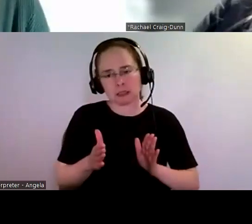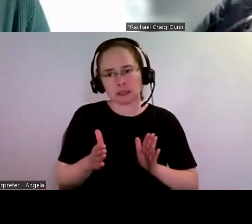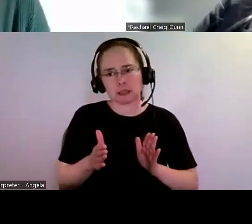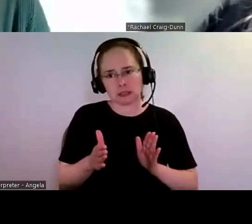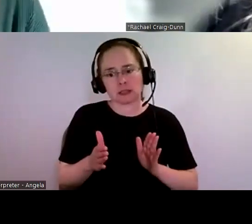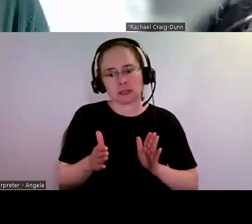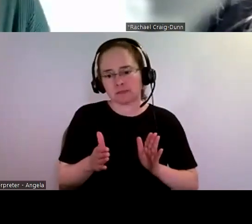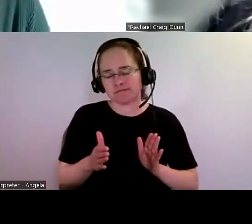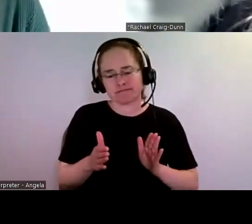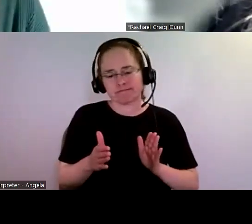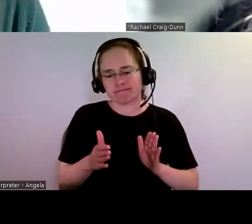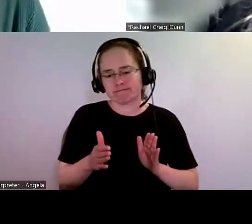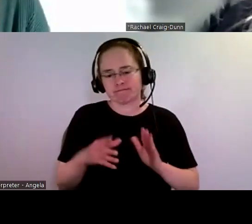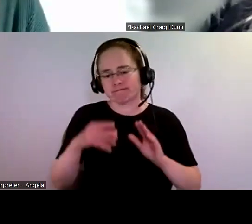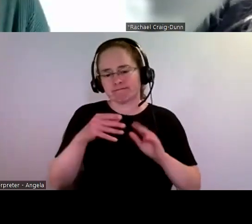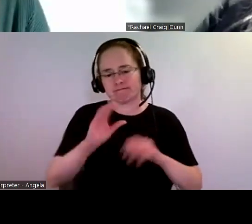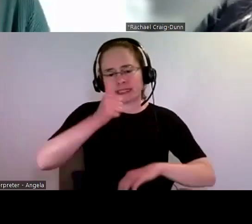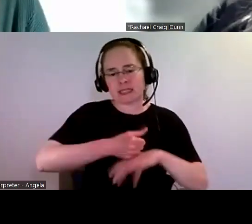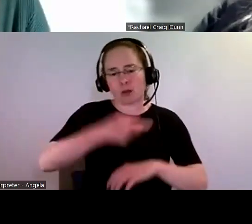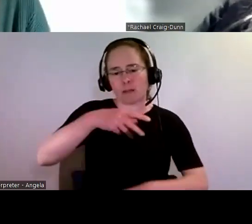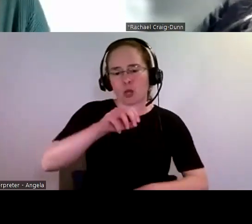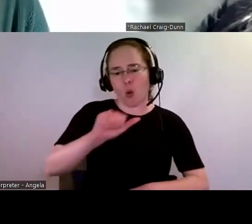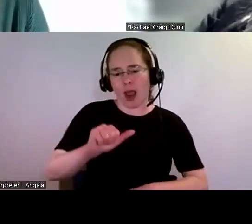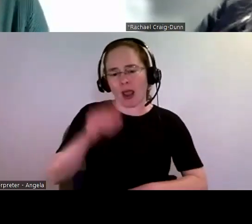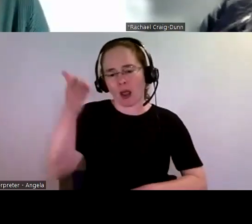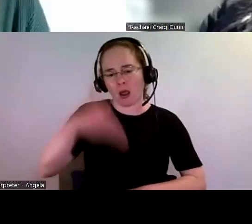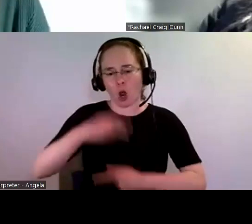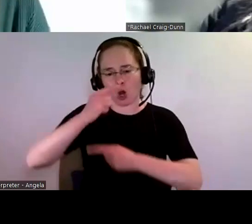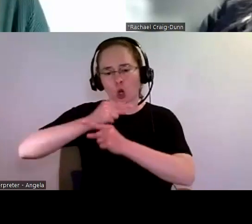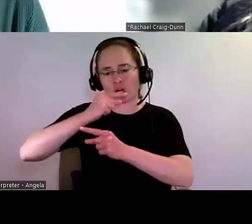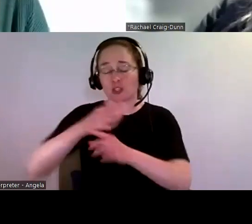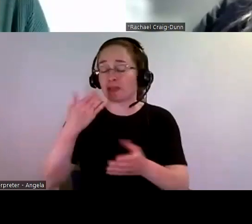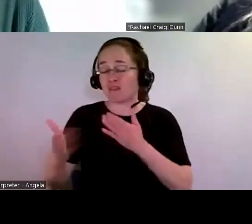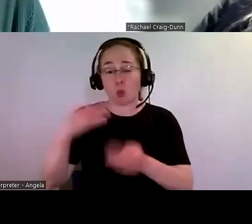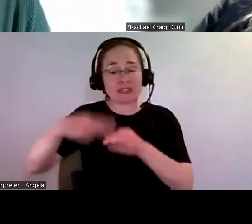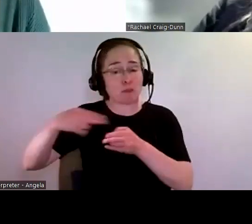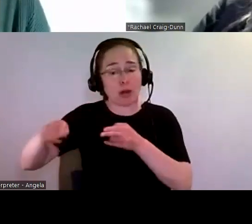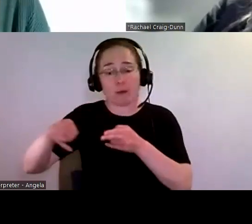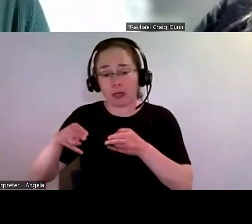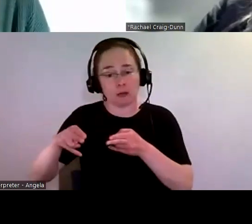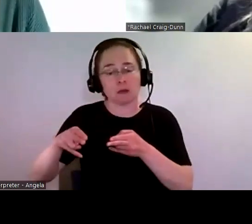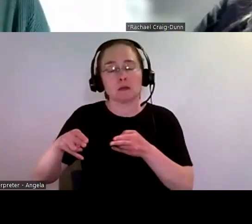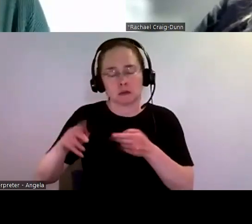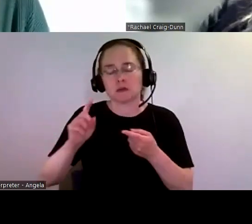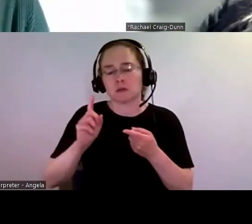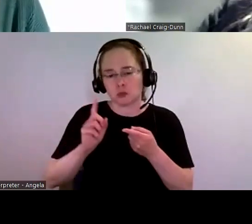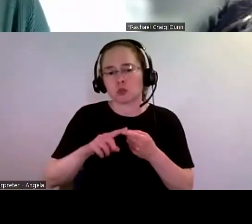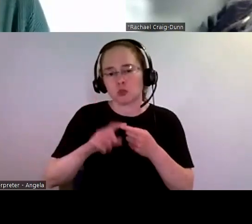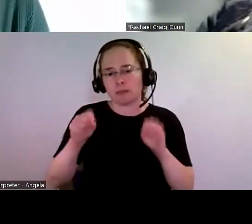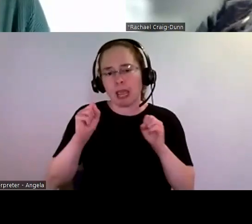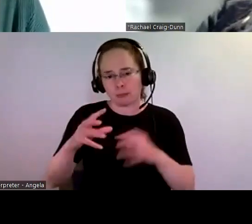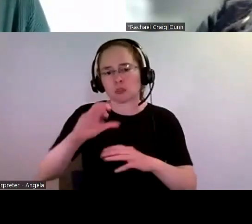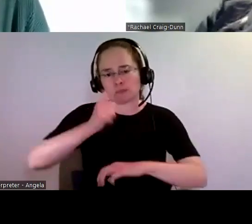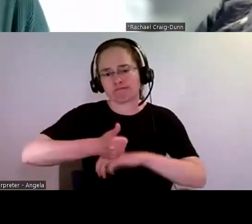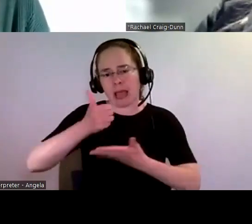do some kind of POA/guardianship, even if it's a temporary guardianship, to be able to get help. And it